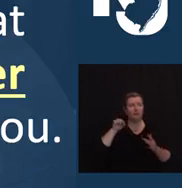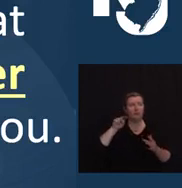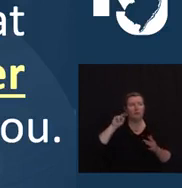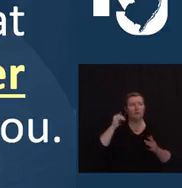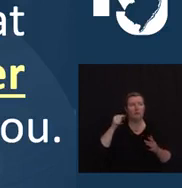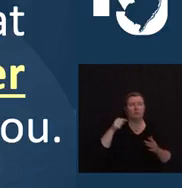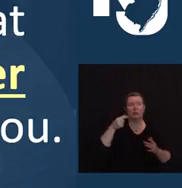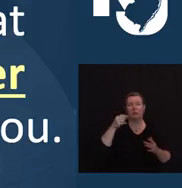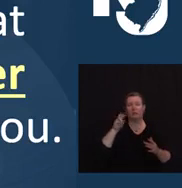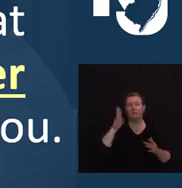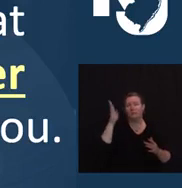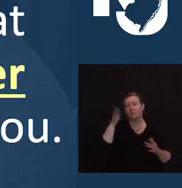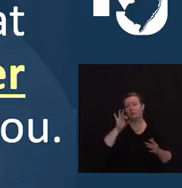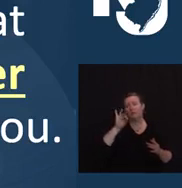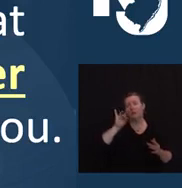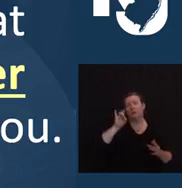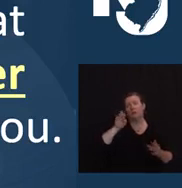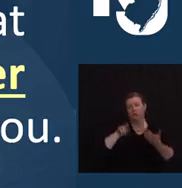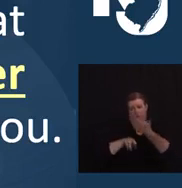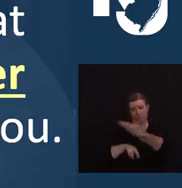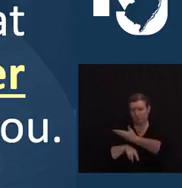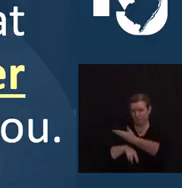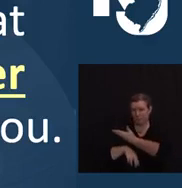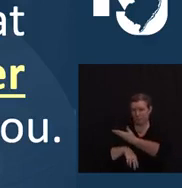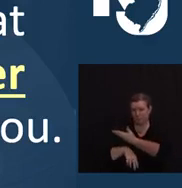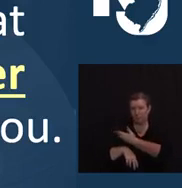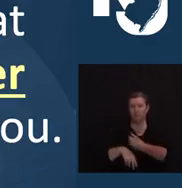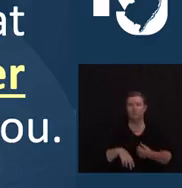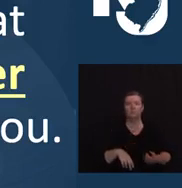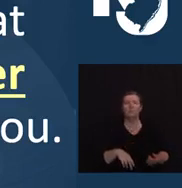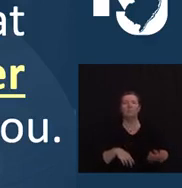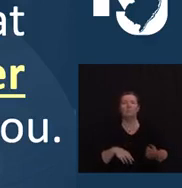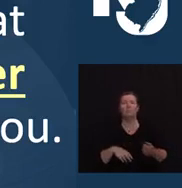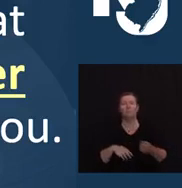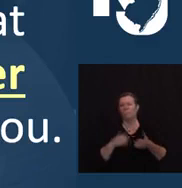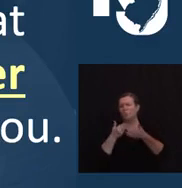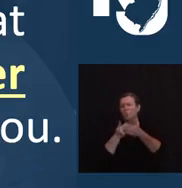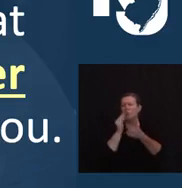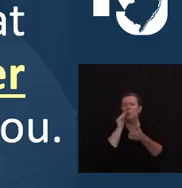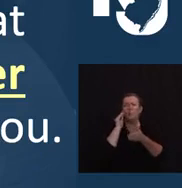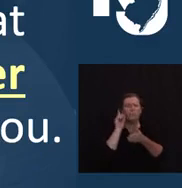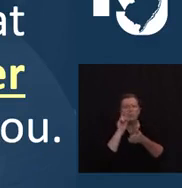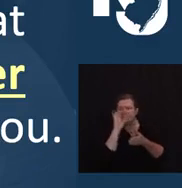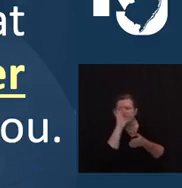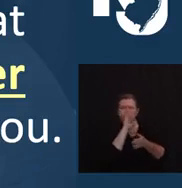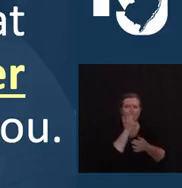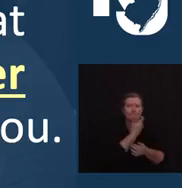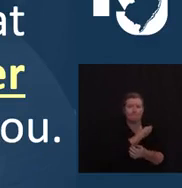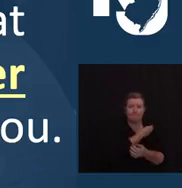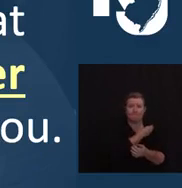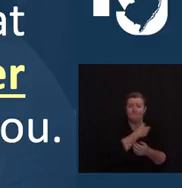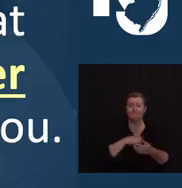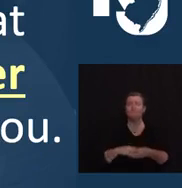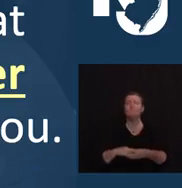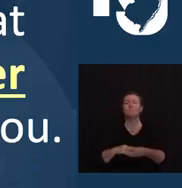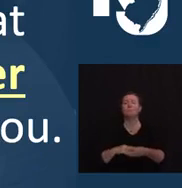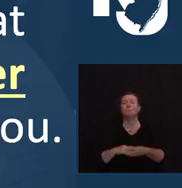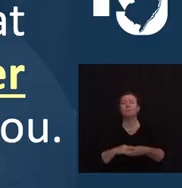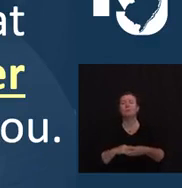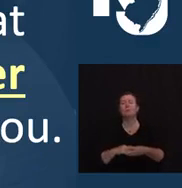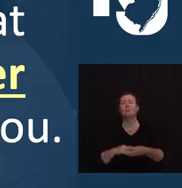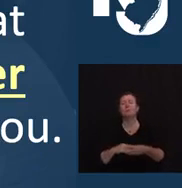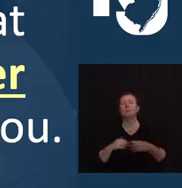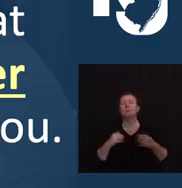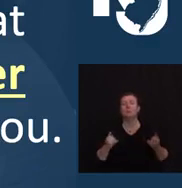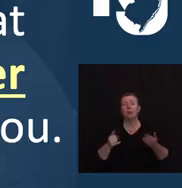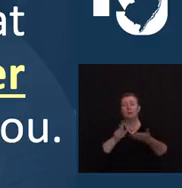covid19.nj.gov/finder, to find a site nearest you. And here's why. In exactly 3 weeks, we anticipate